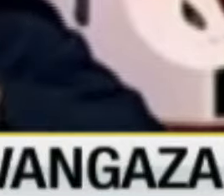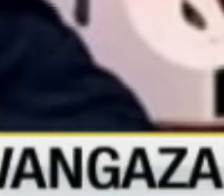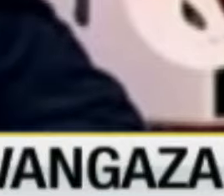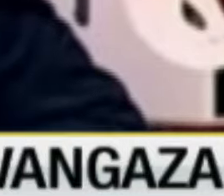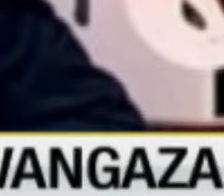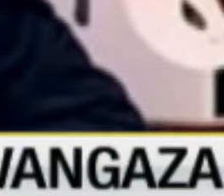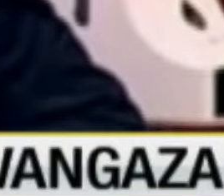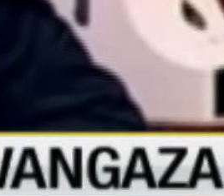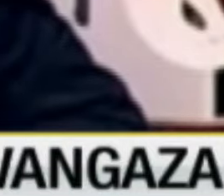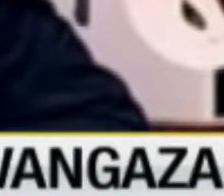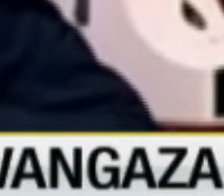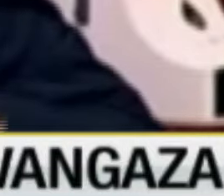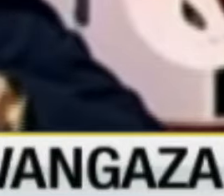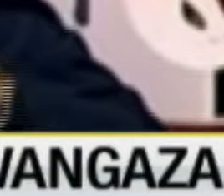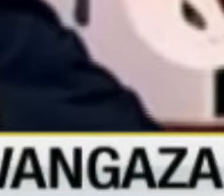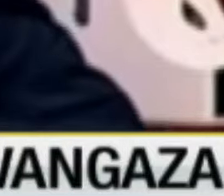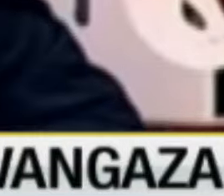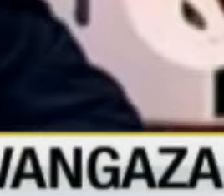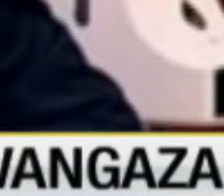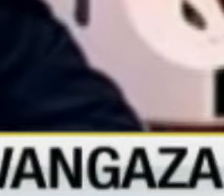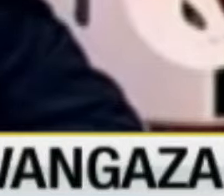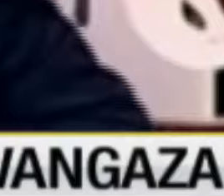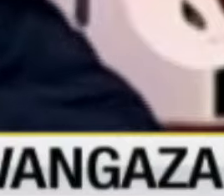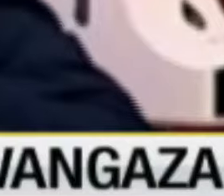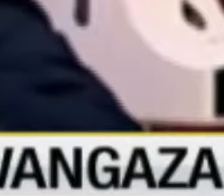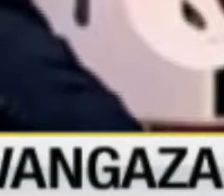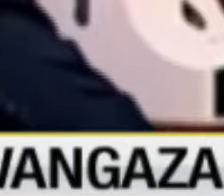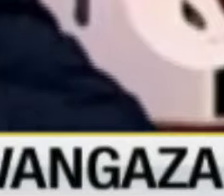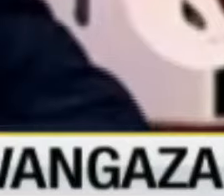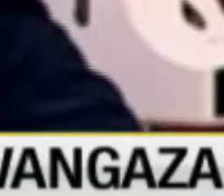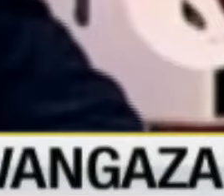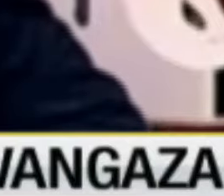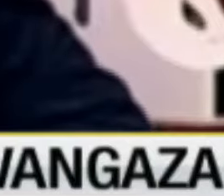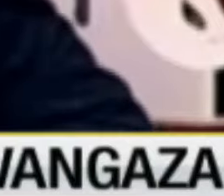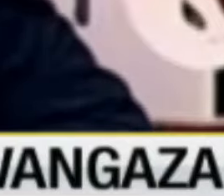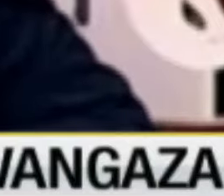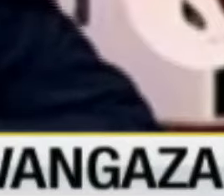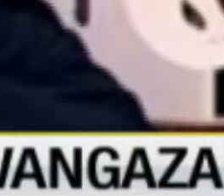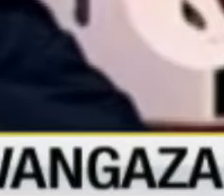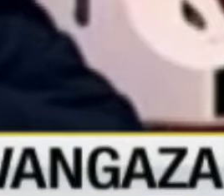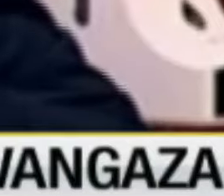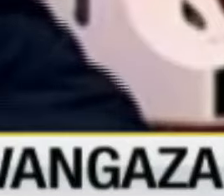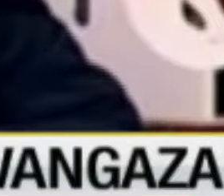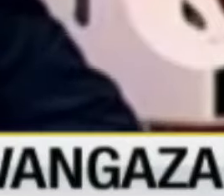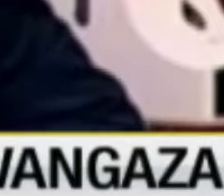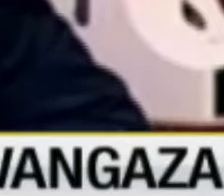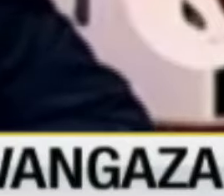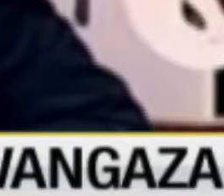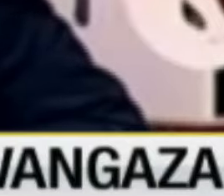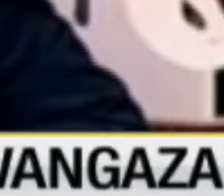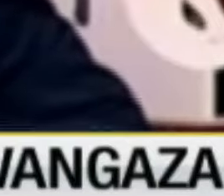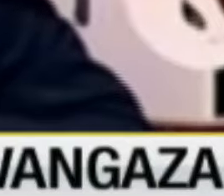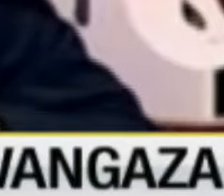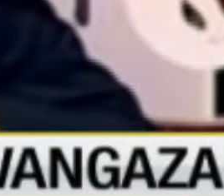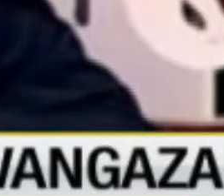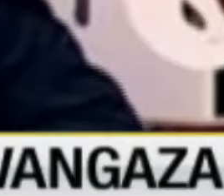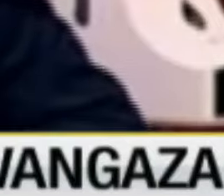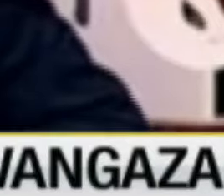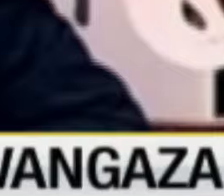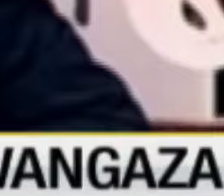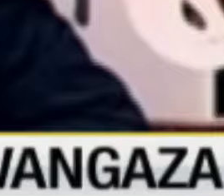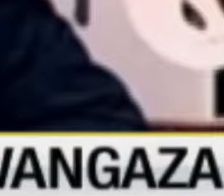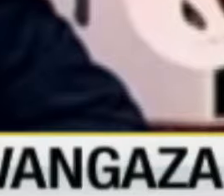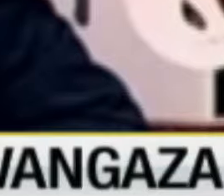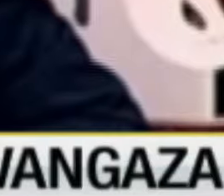common man or ordinary people in Meru, even abusing this Honorable House, abusing the Speaker, abusing